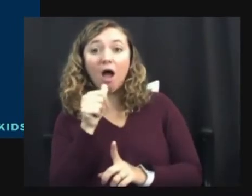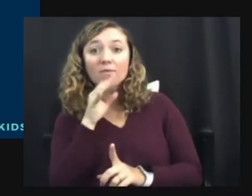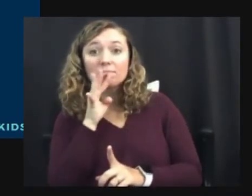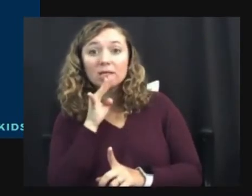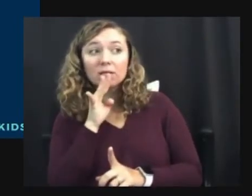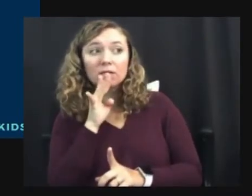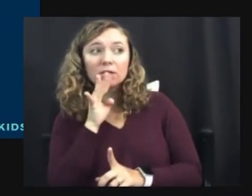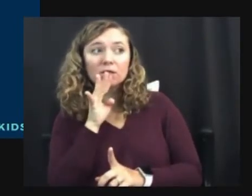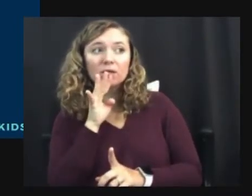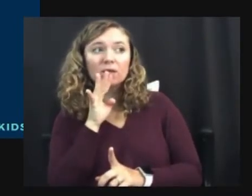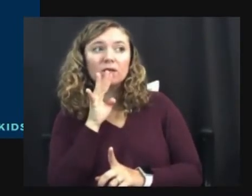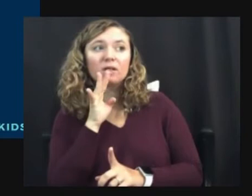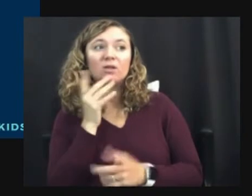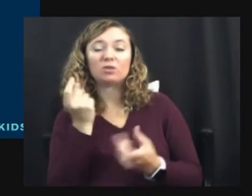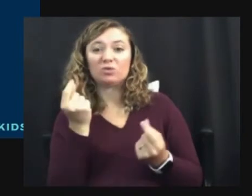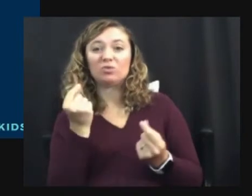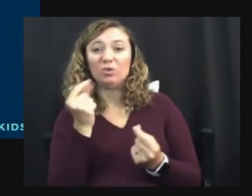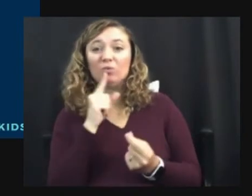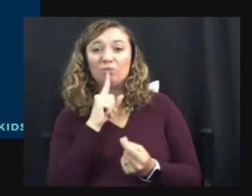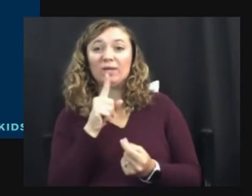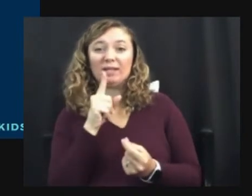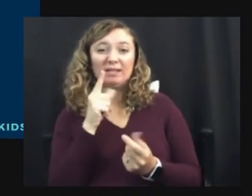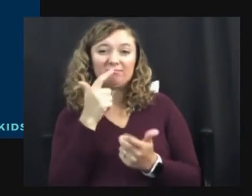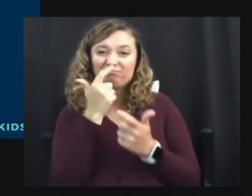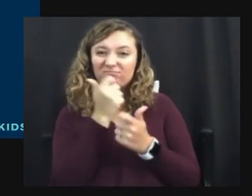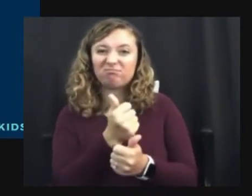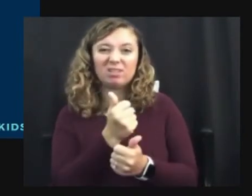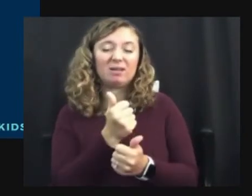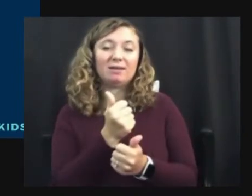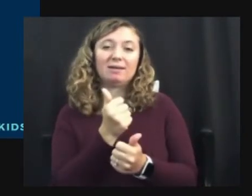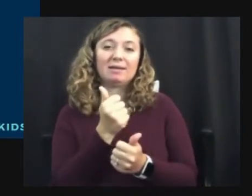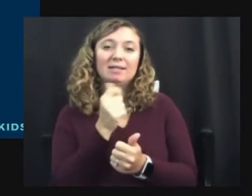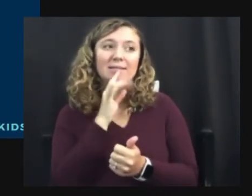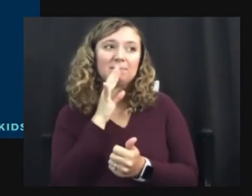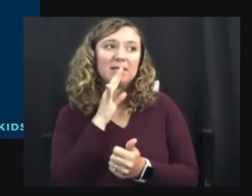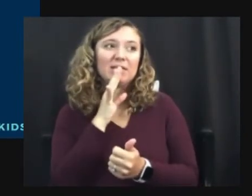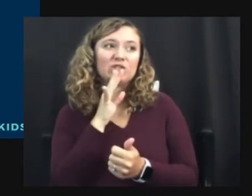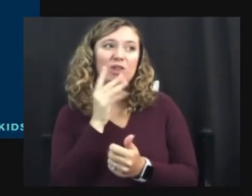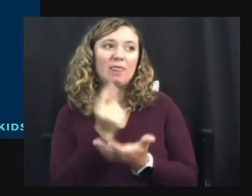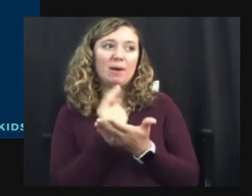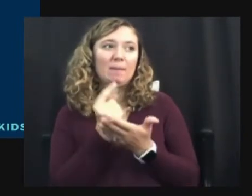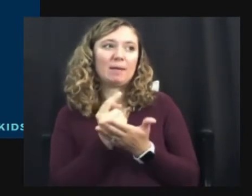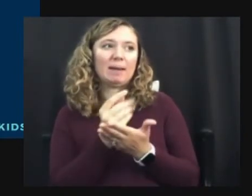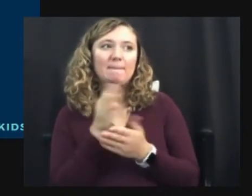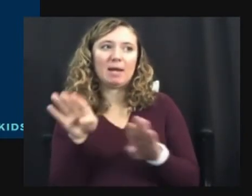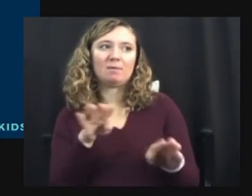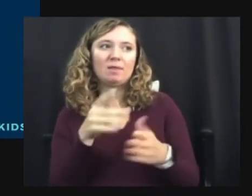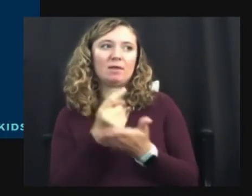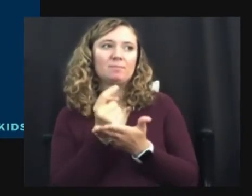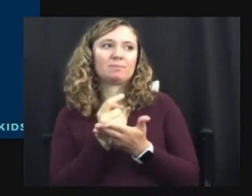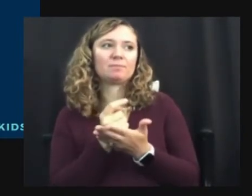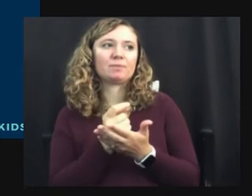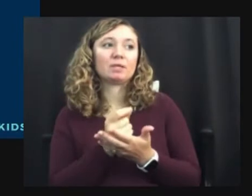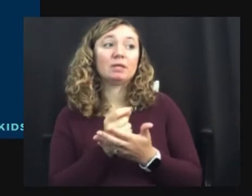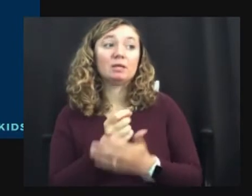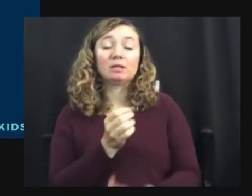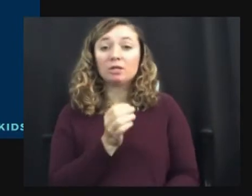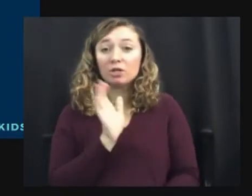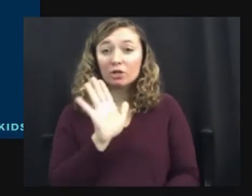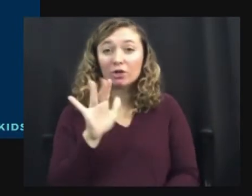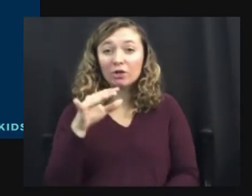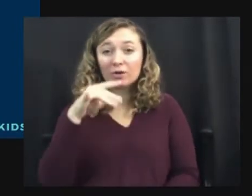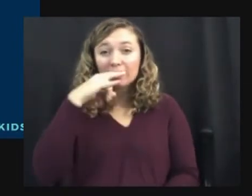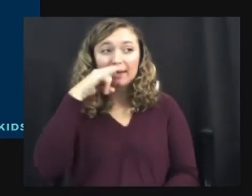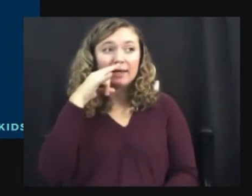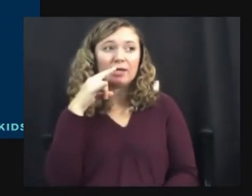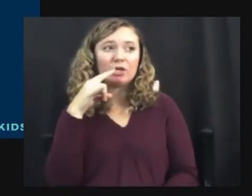behavior therapies. Do they toe walk or W sit? And toe walk means walking on the front ball of